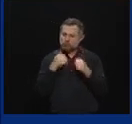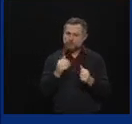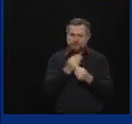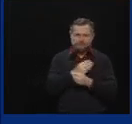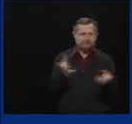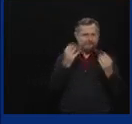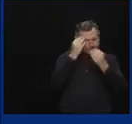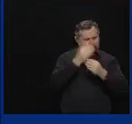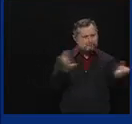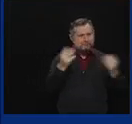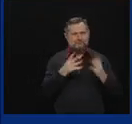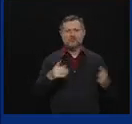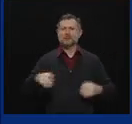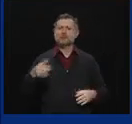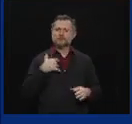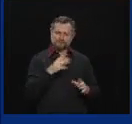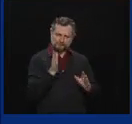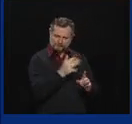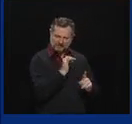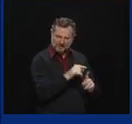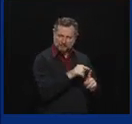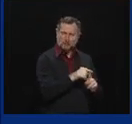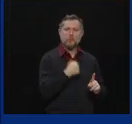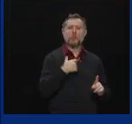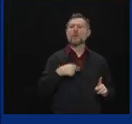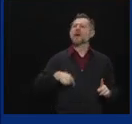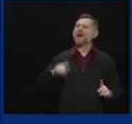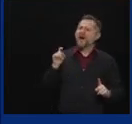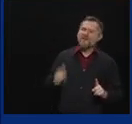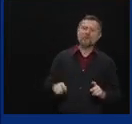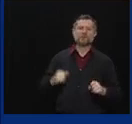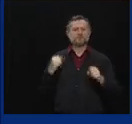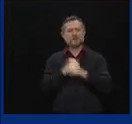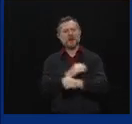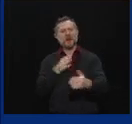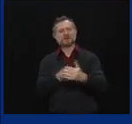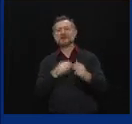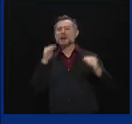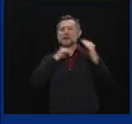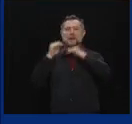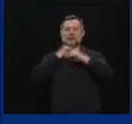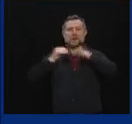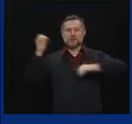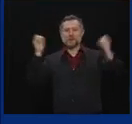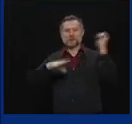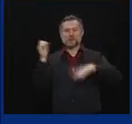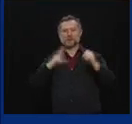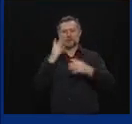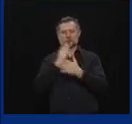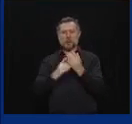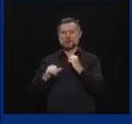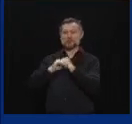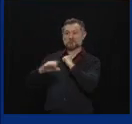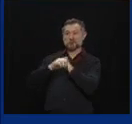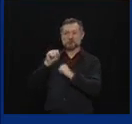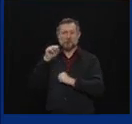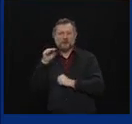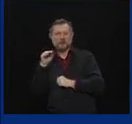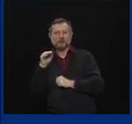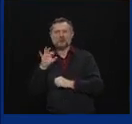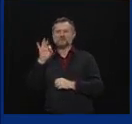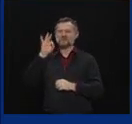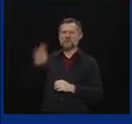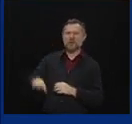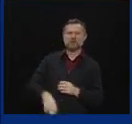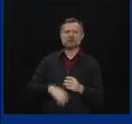of lies. That's what we're combating, that people are seeing something on social media, on Facebook, and they're treating it as if it's gospel truth, despite the